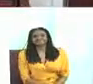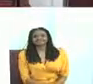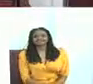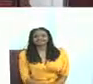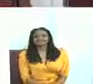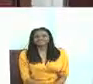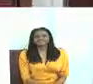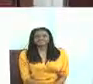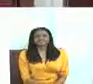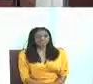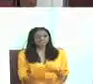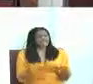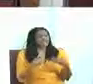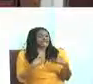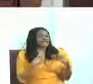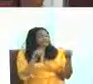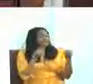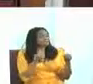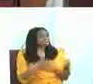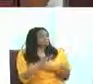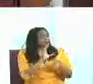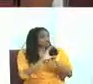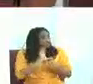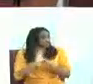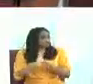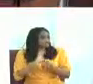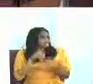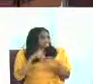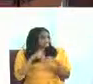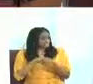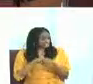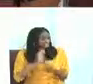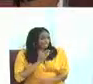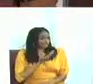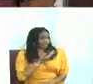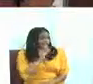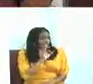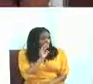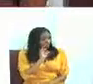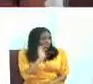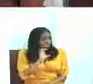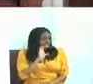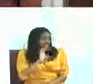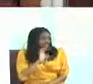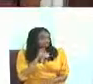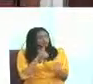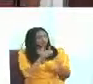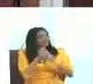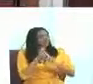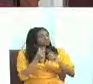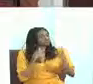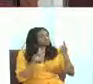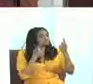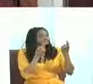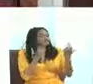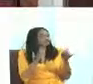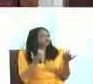there were a number of churches in our denomination whose mission it was to speak to